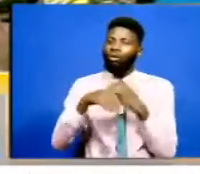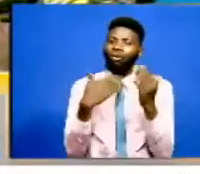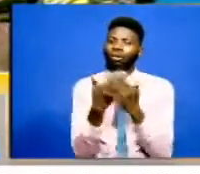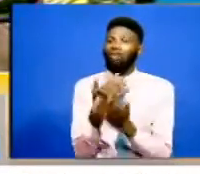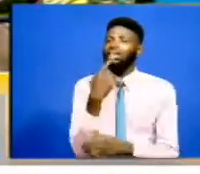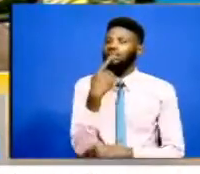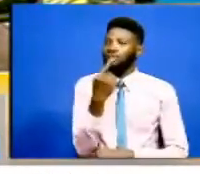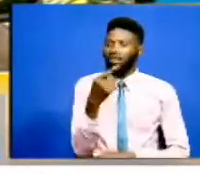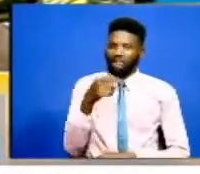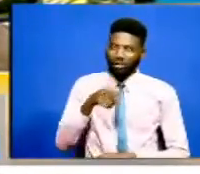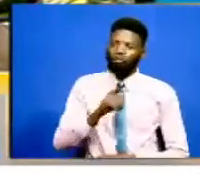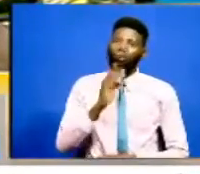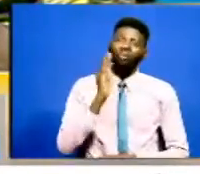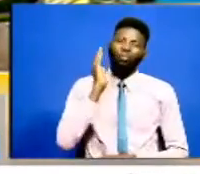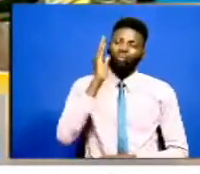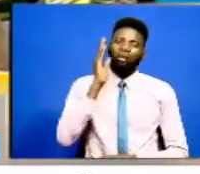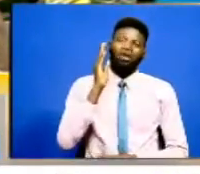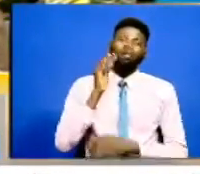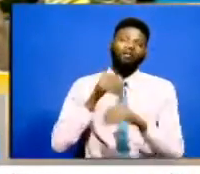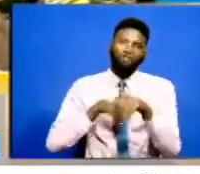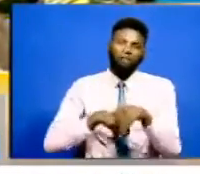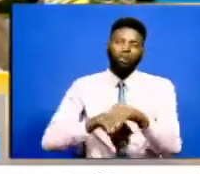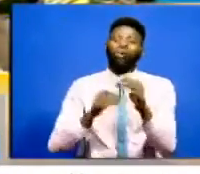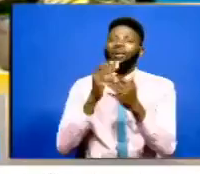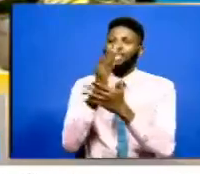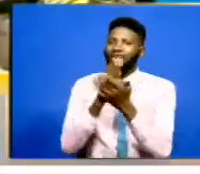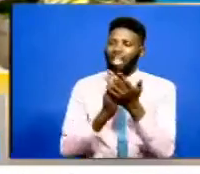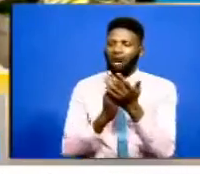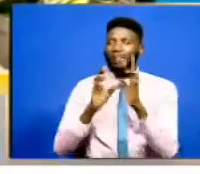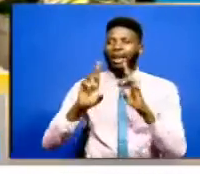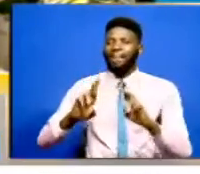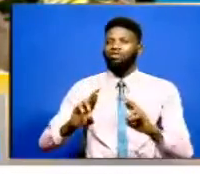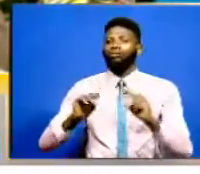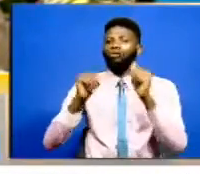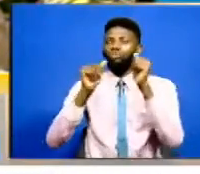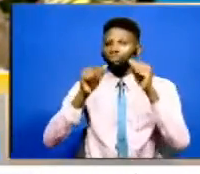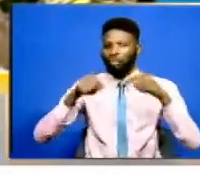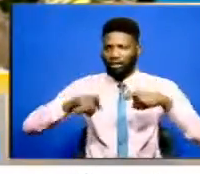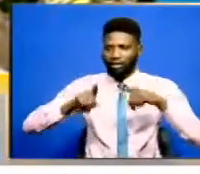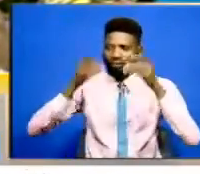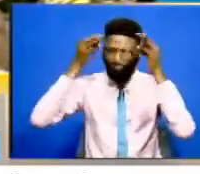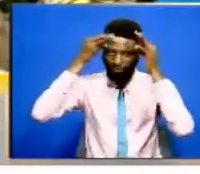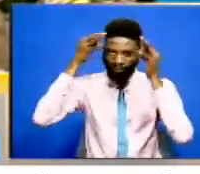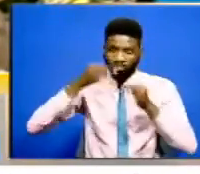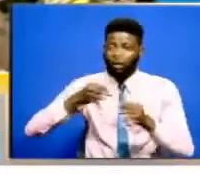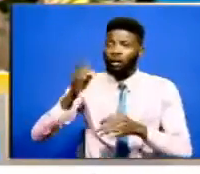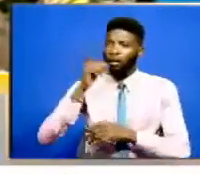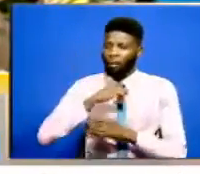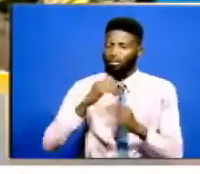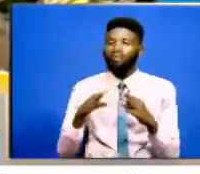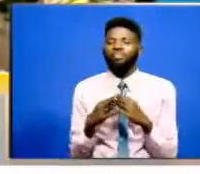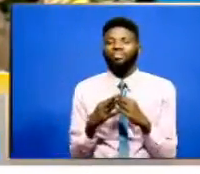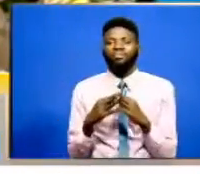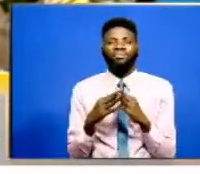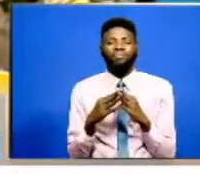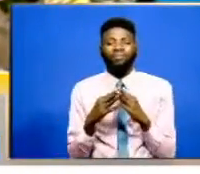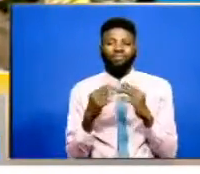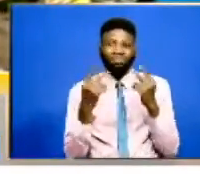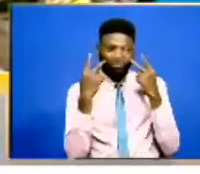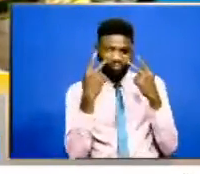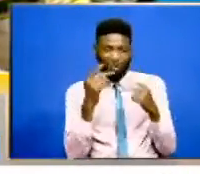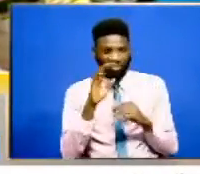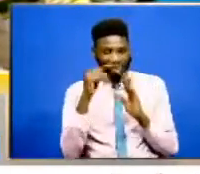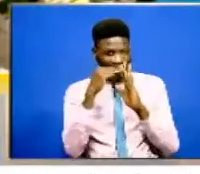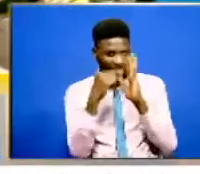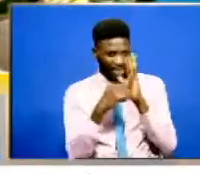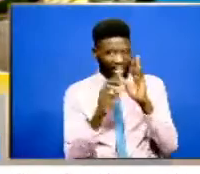they are going to be following some of the resolutions that you came up with. Looking at the resolutions that you made